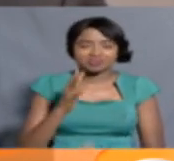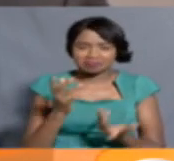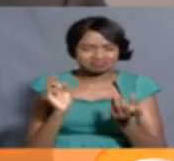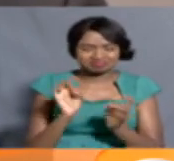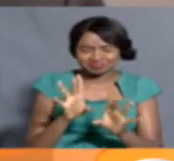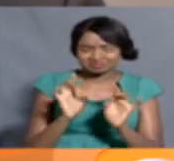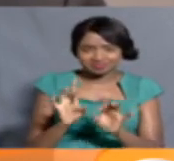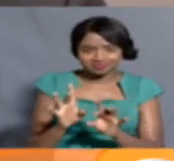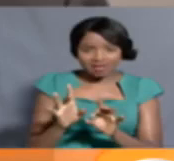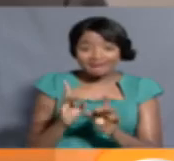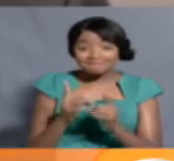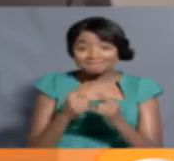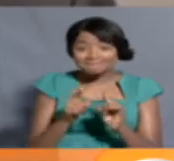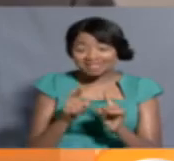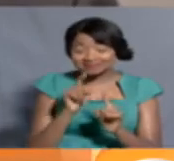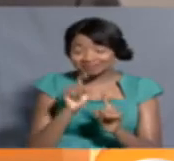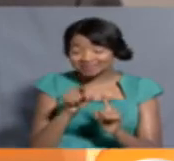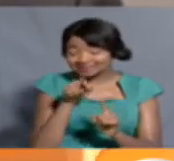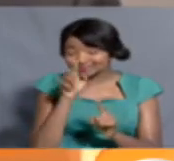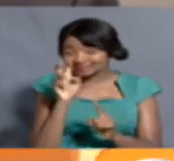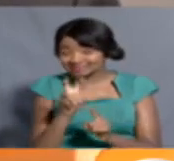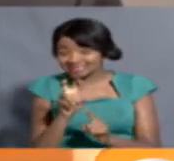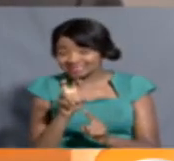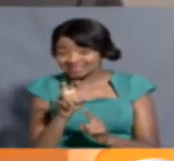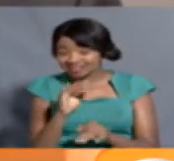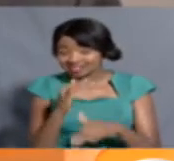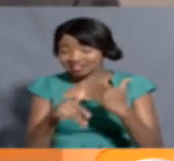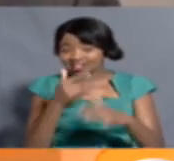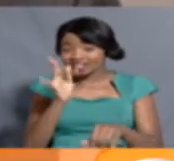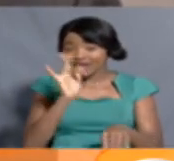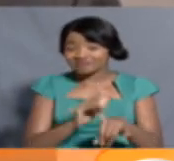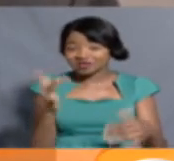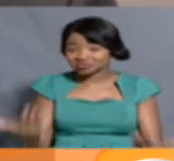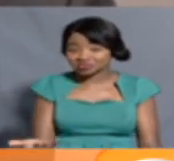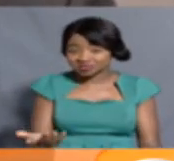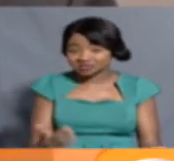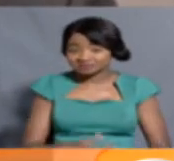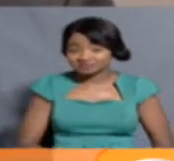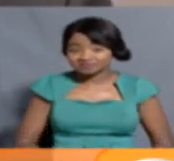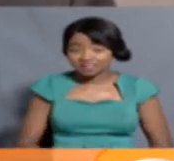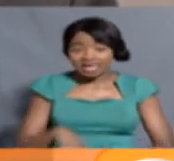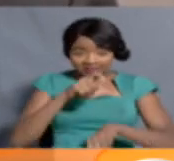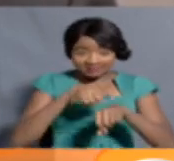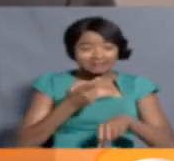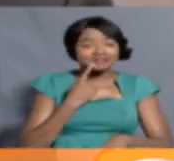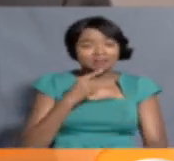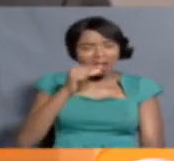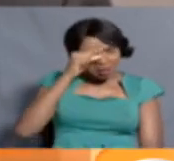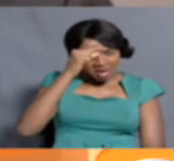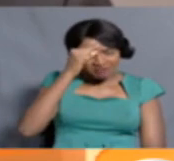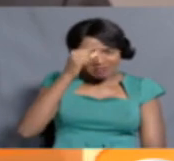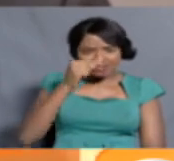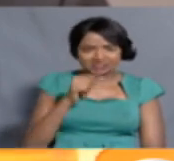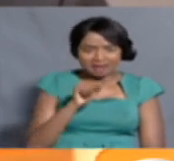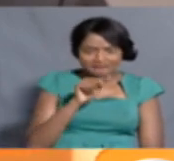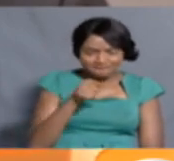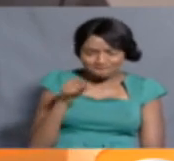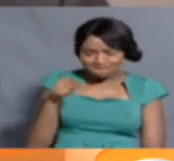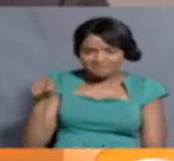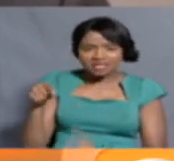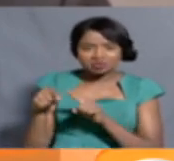then it should translate to some of these things that we are seeing. When we say the government is spending a certain number of billions to build